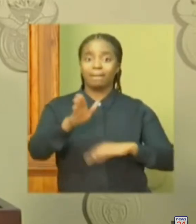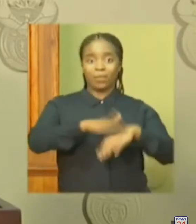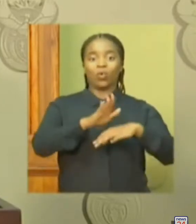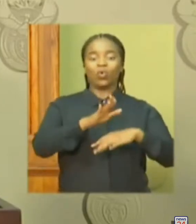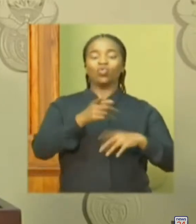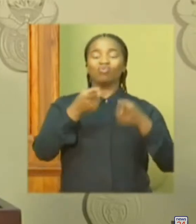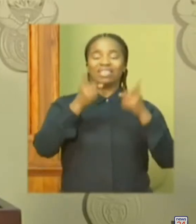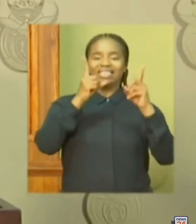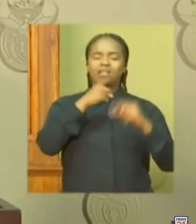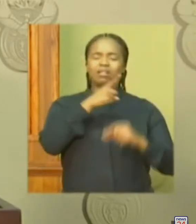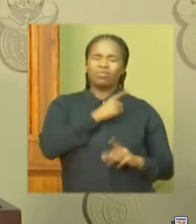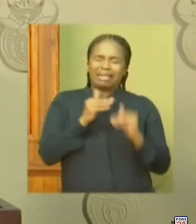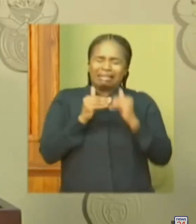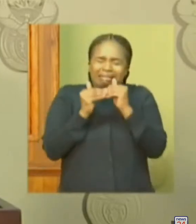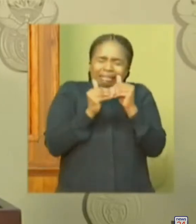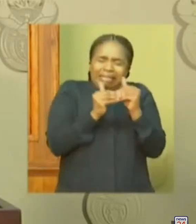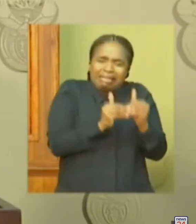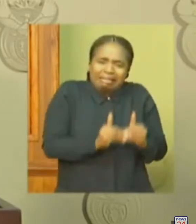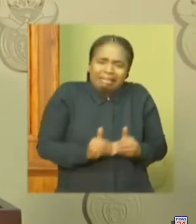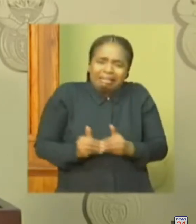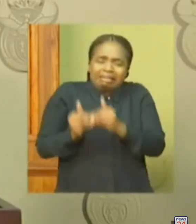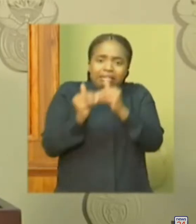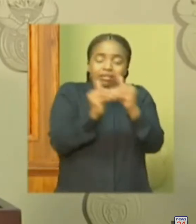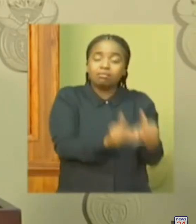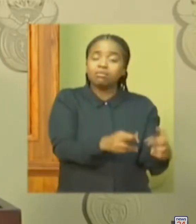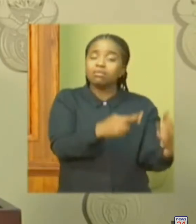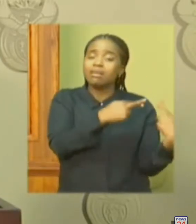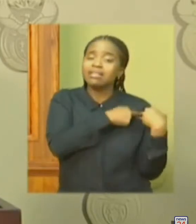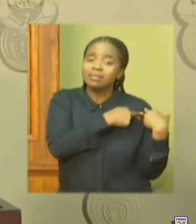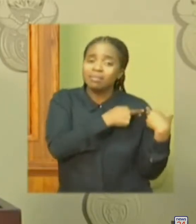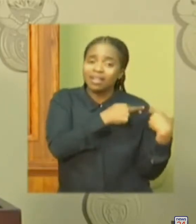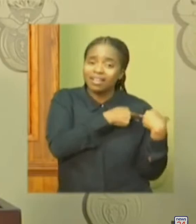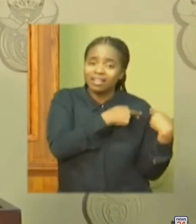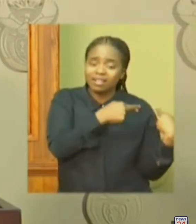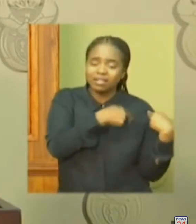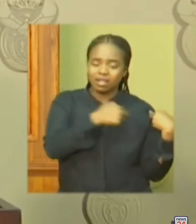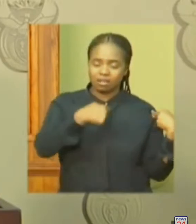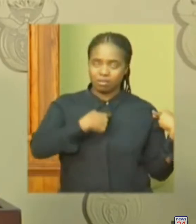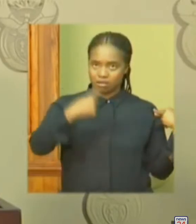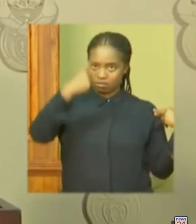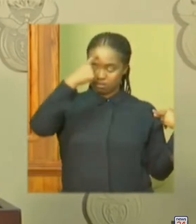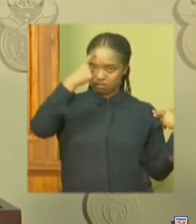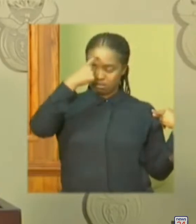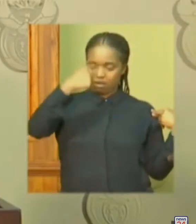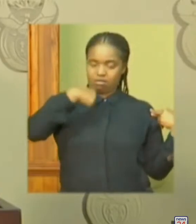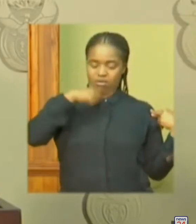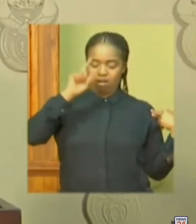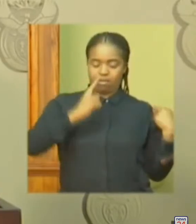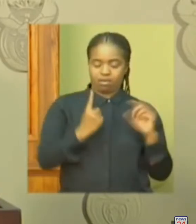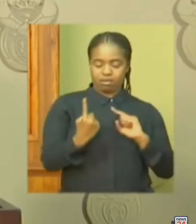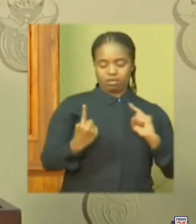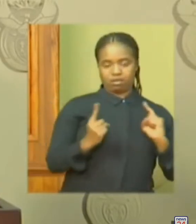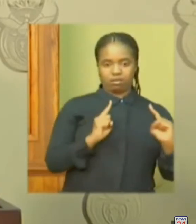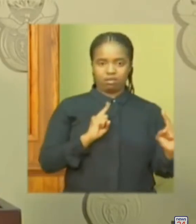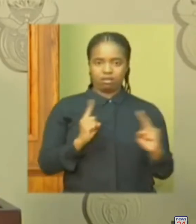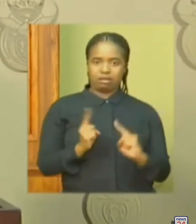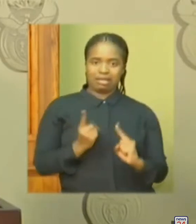This calls for vigilance, responsibility, and discipline from all of us.